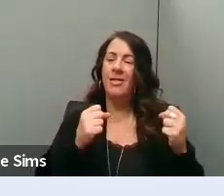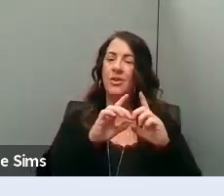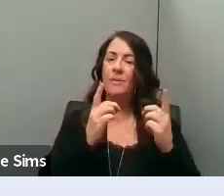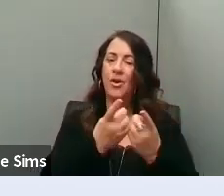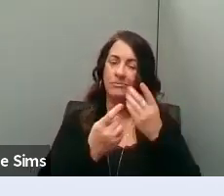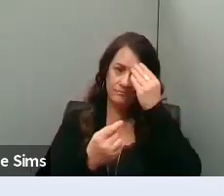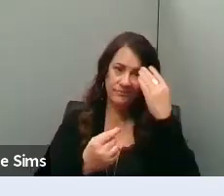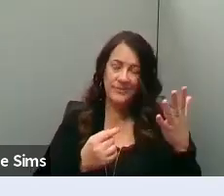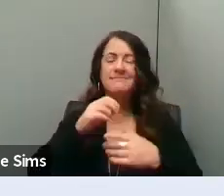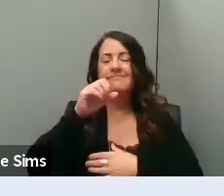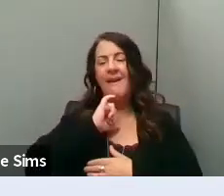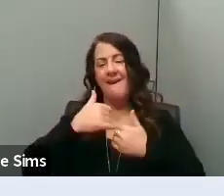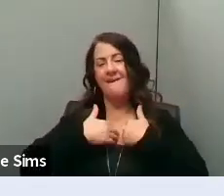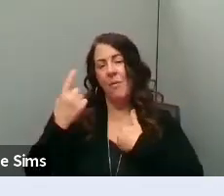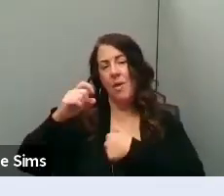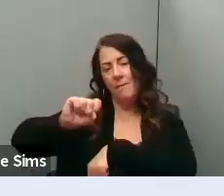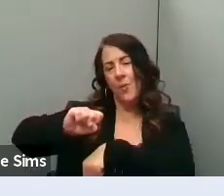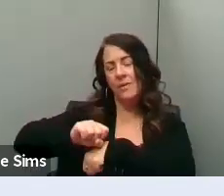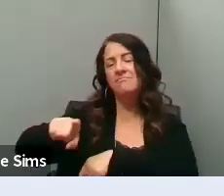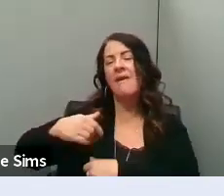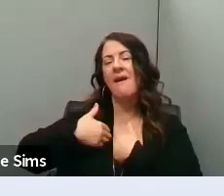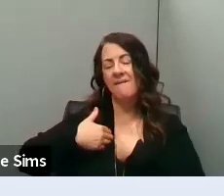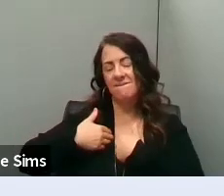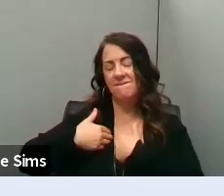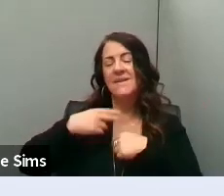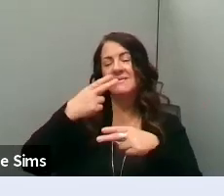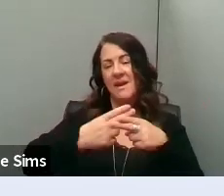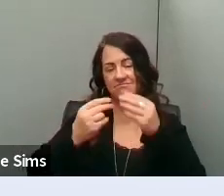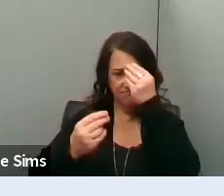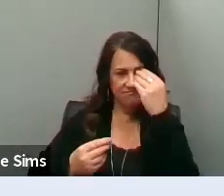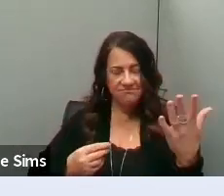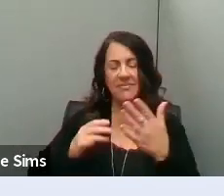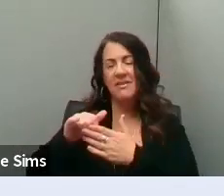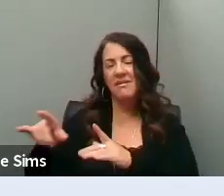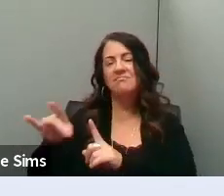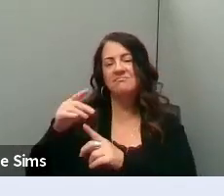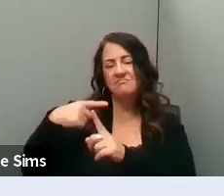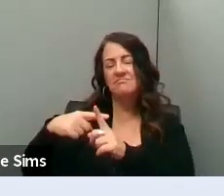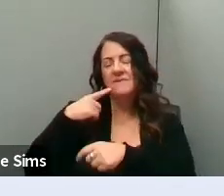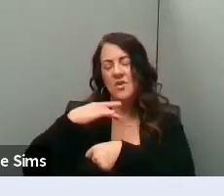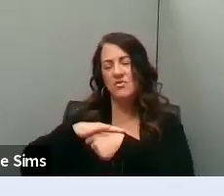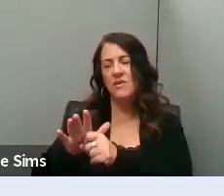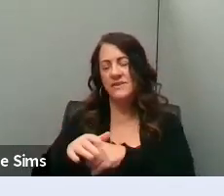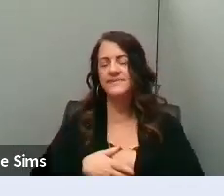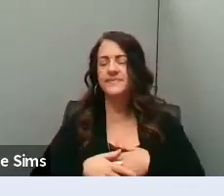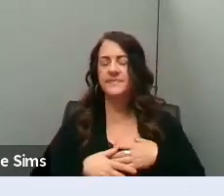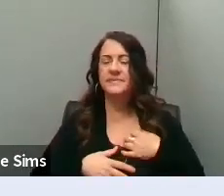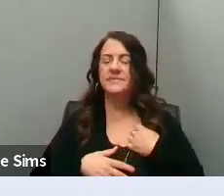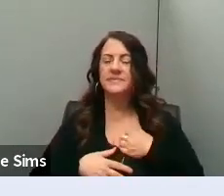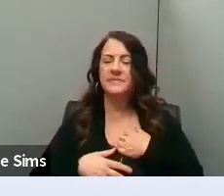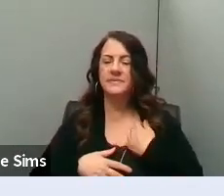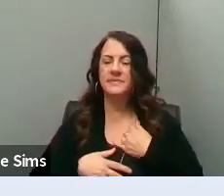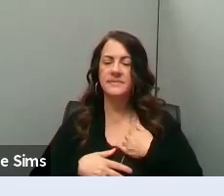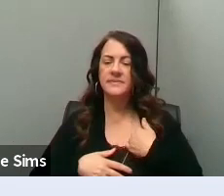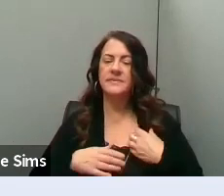In regards to informing other people at the workplace, the employer also may disclose